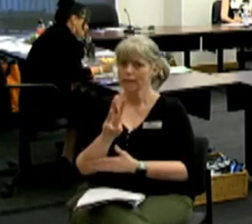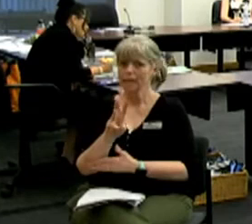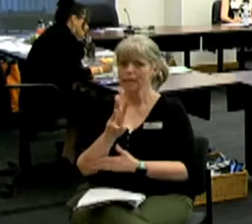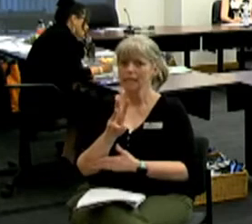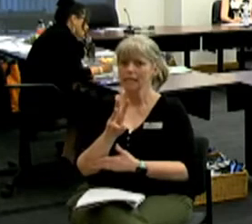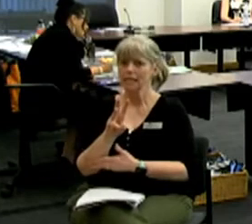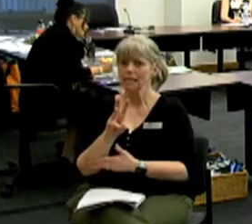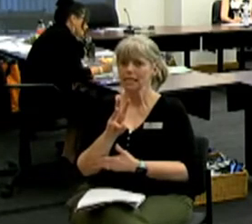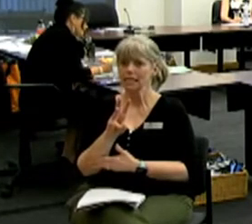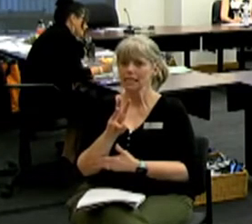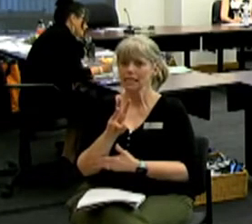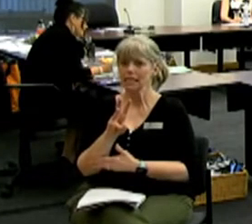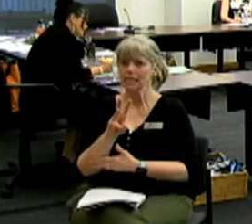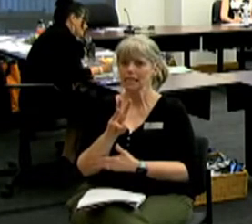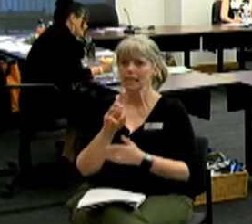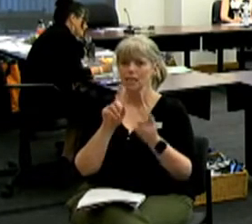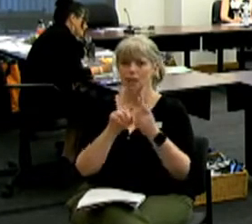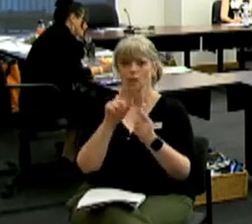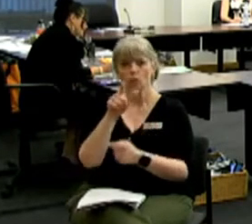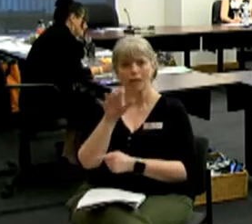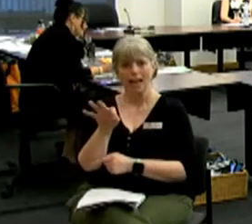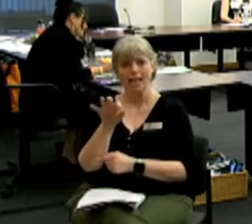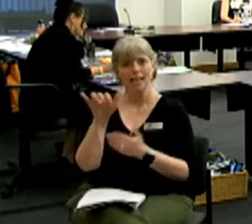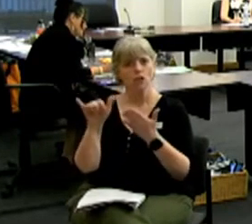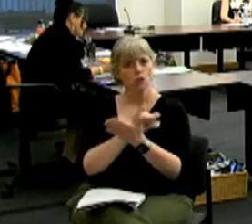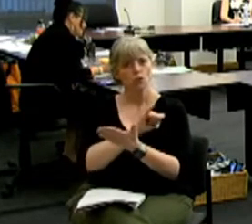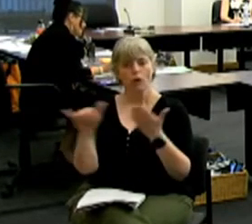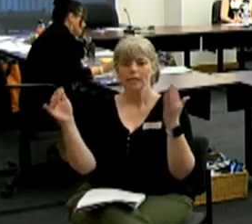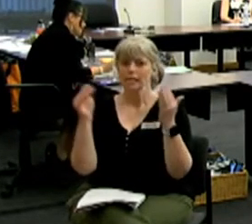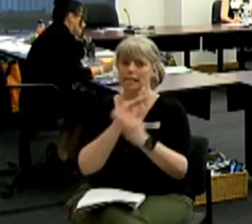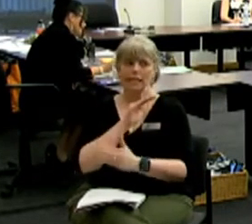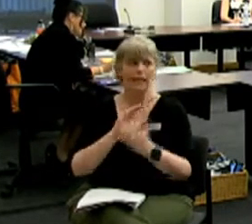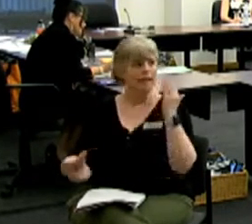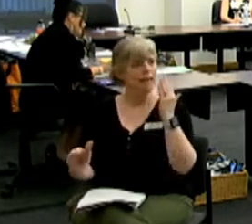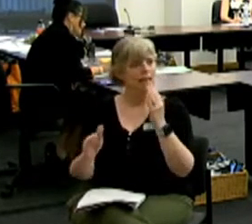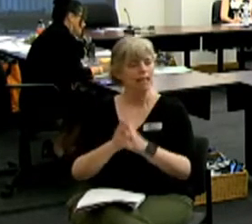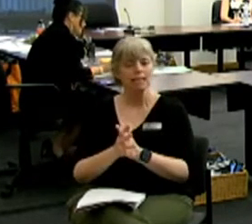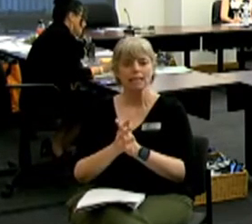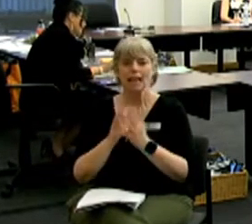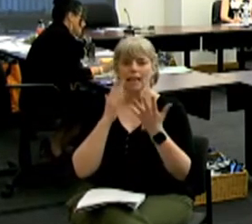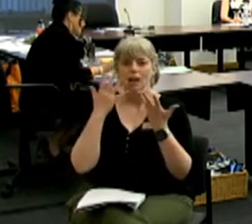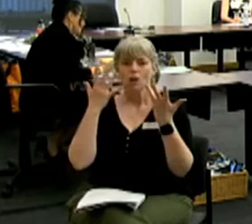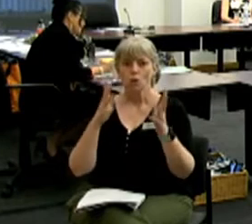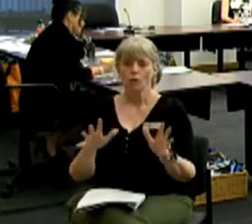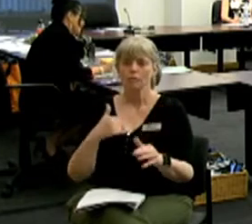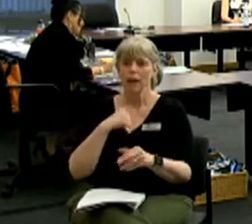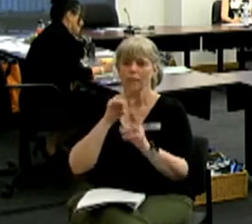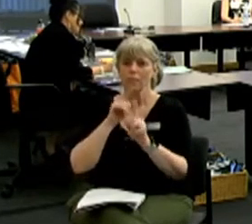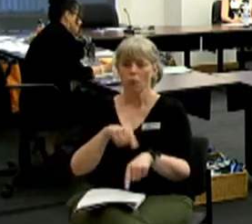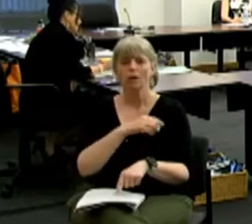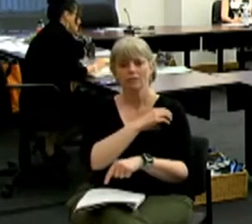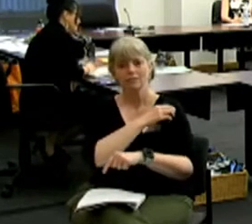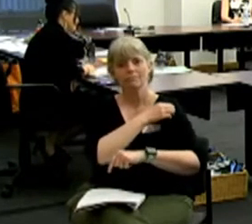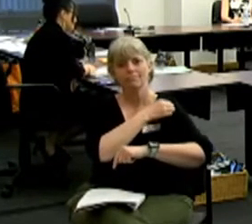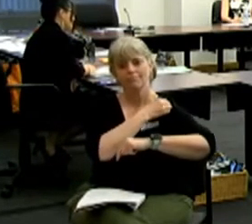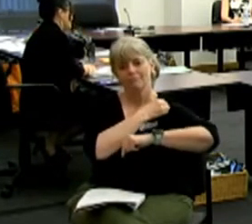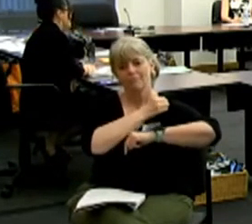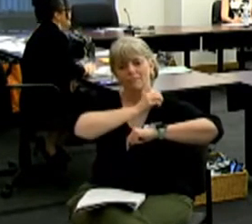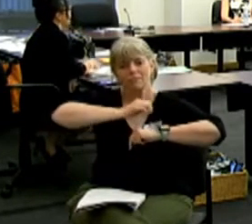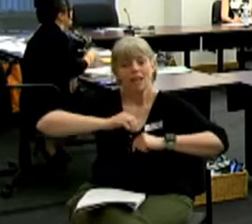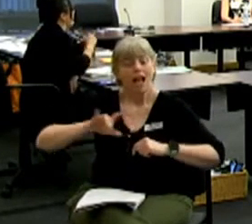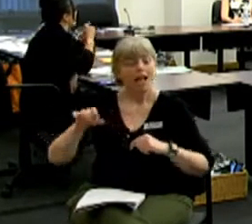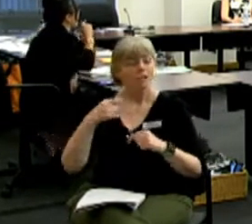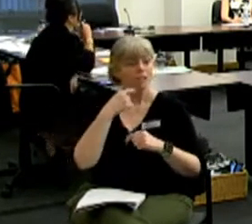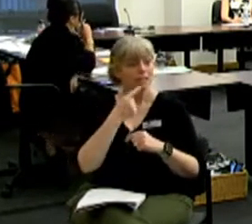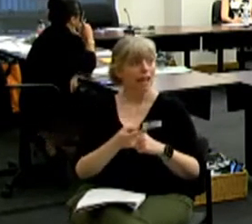26th to the 29th in New York City. And that concludes my reporting. And, oh yeah, I